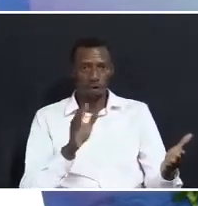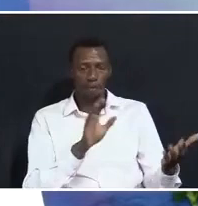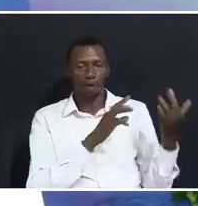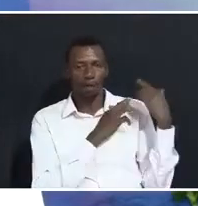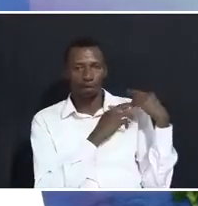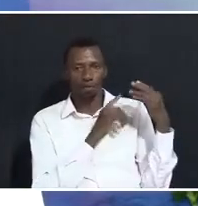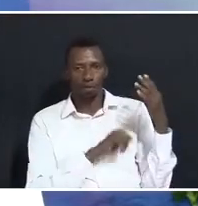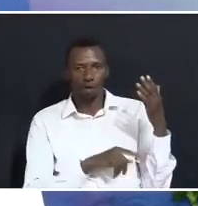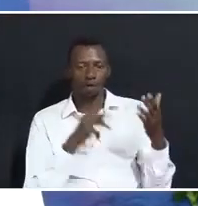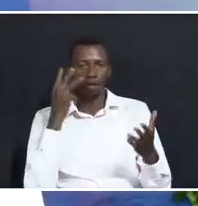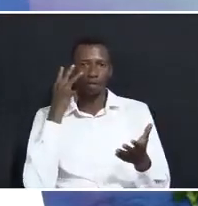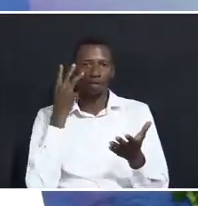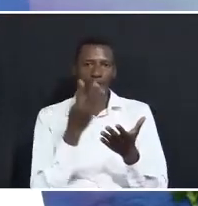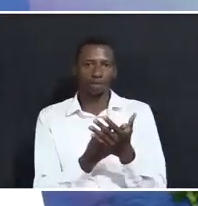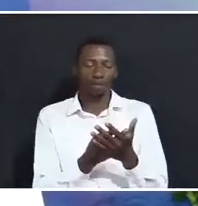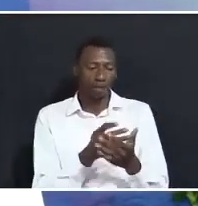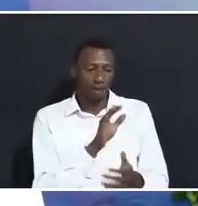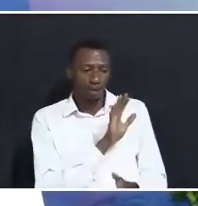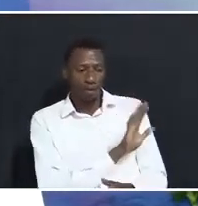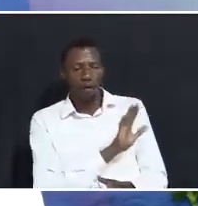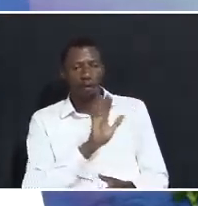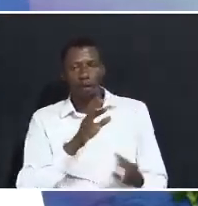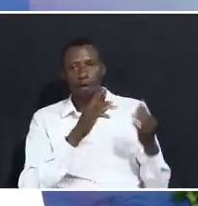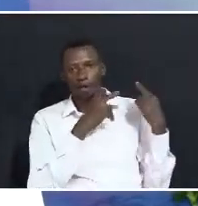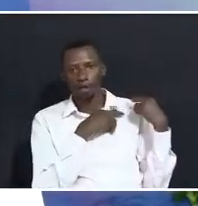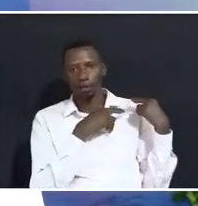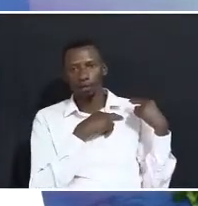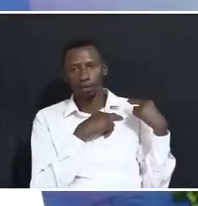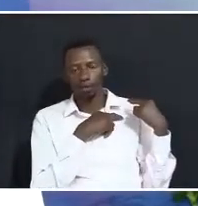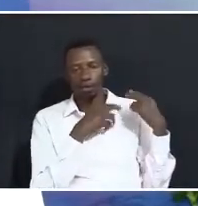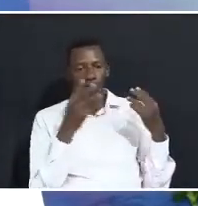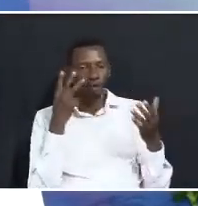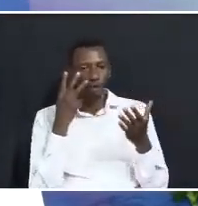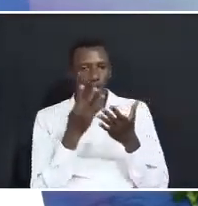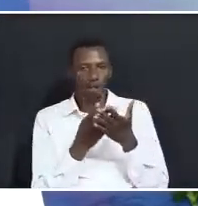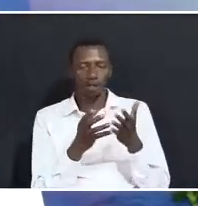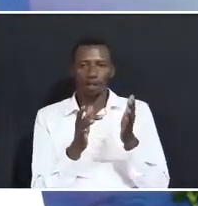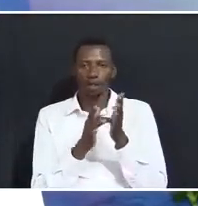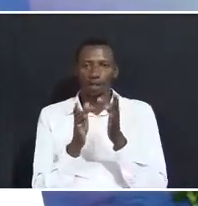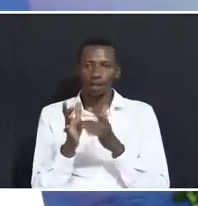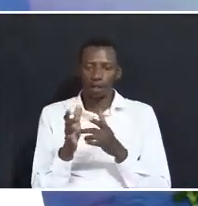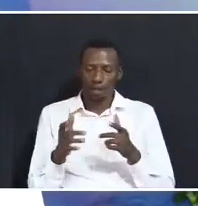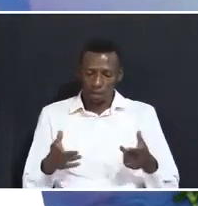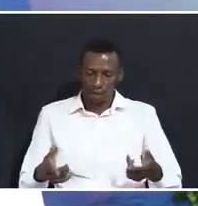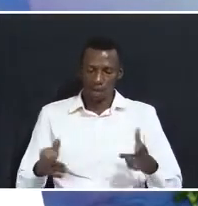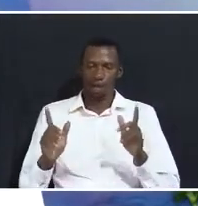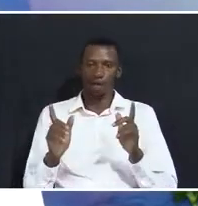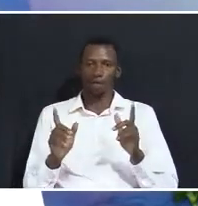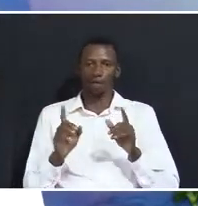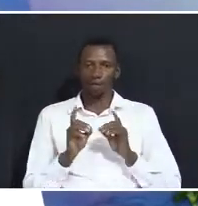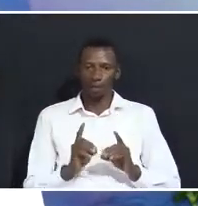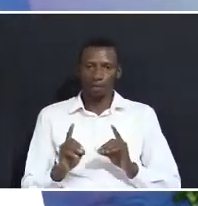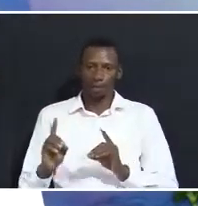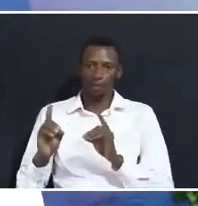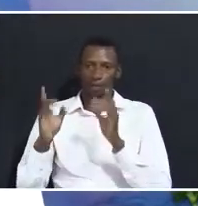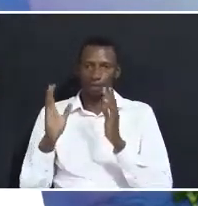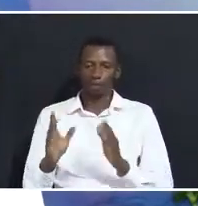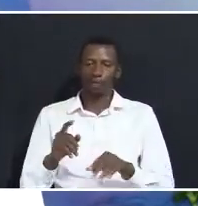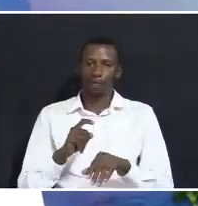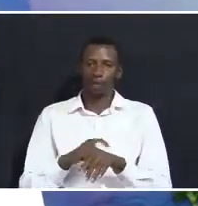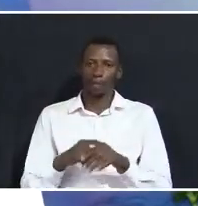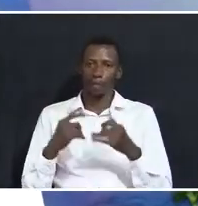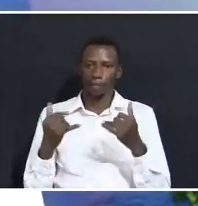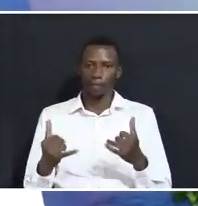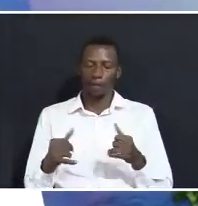Using that word, "yours is to be witnesses," Jesus allows the disciples at this moment to continue witnessing